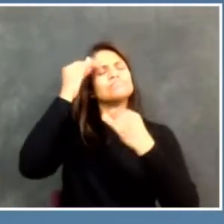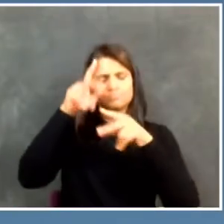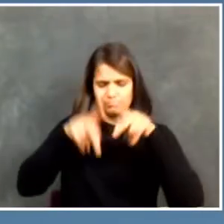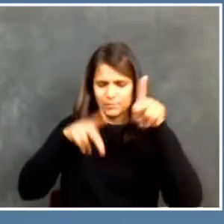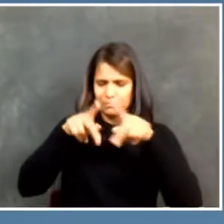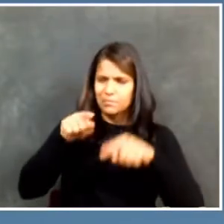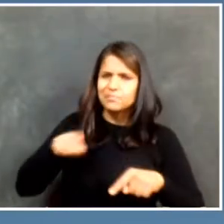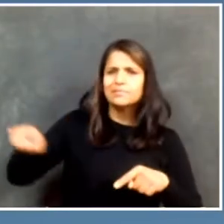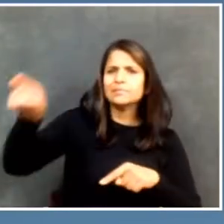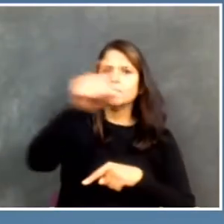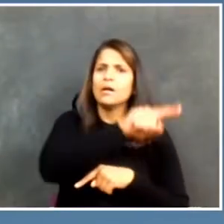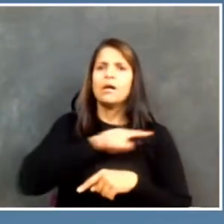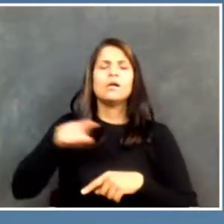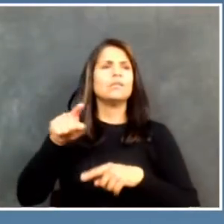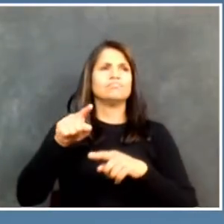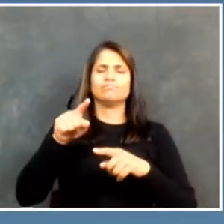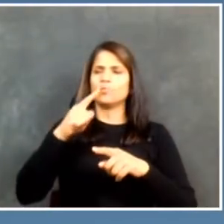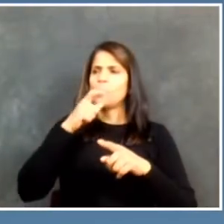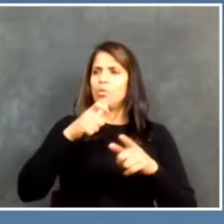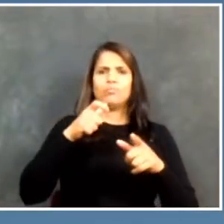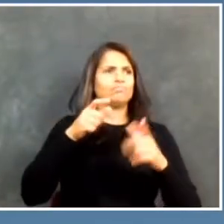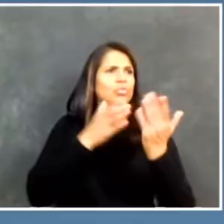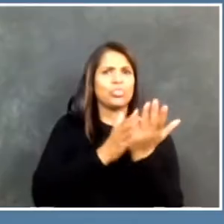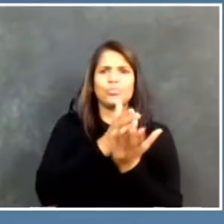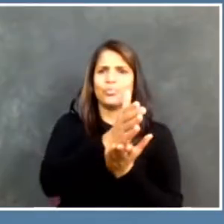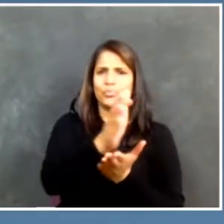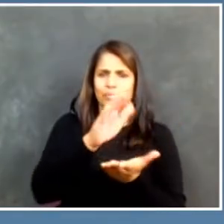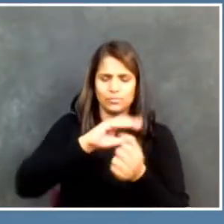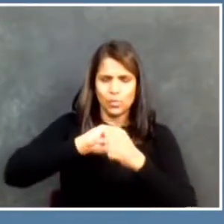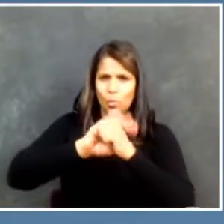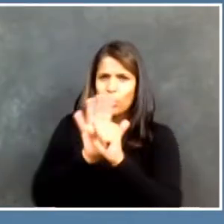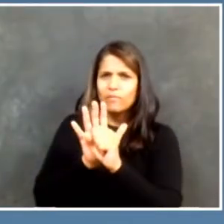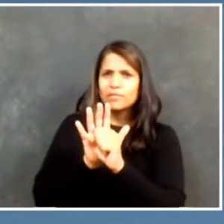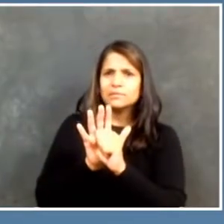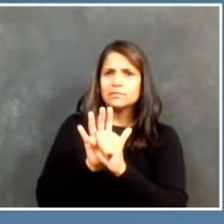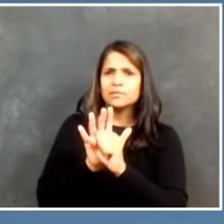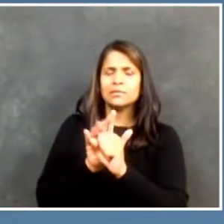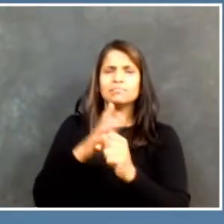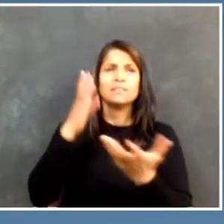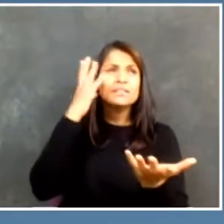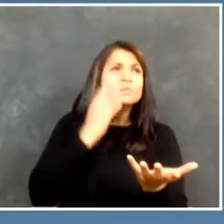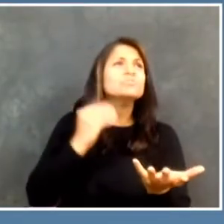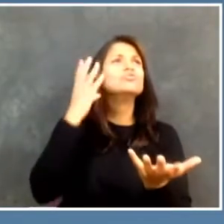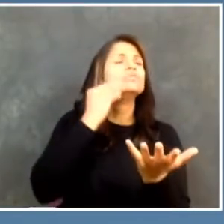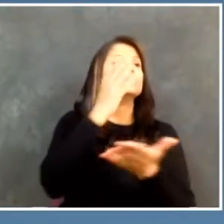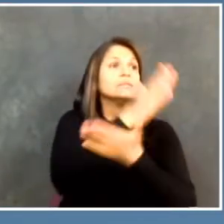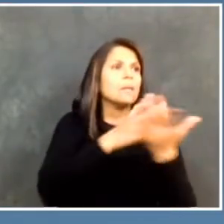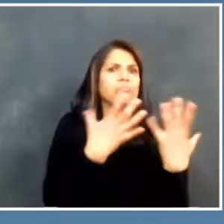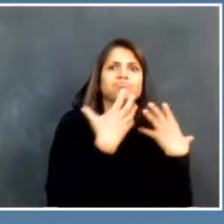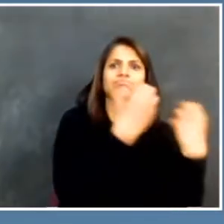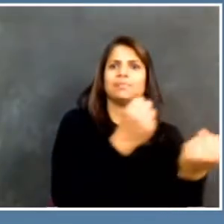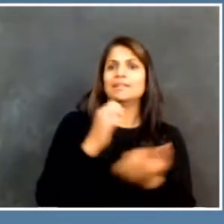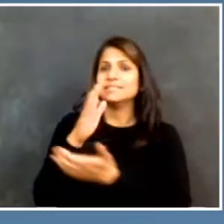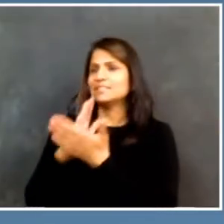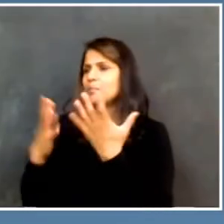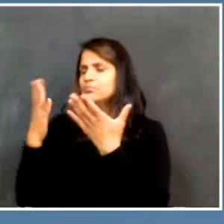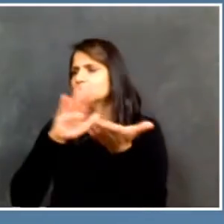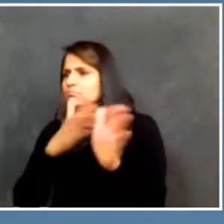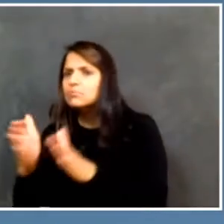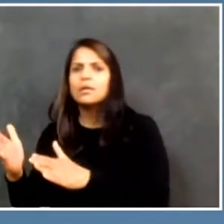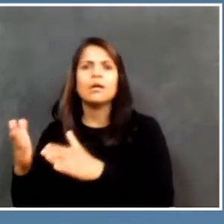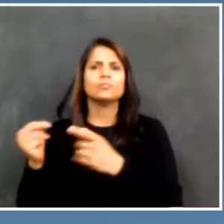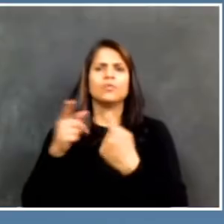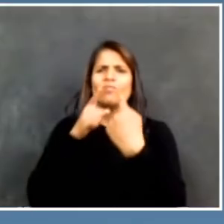terms of deaths not known to be confirmed or probable COVID is important to take it within the context